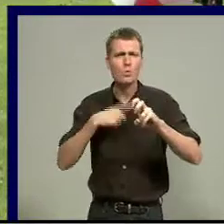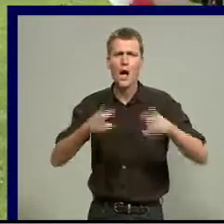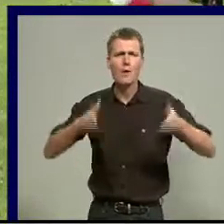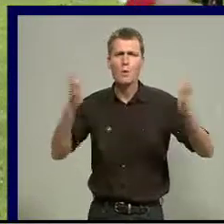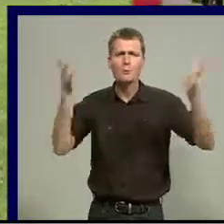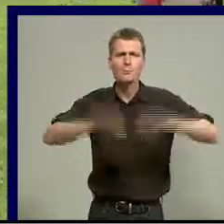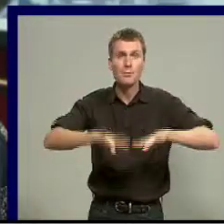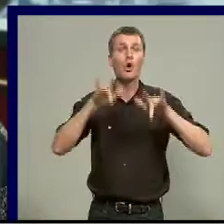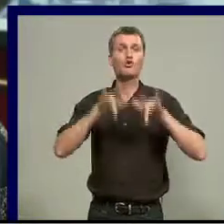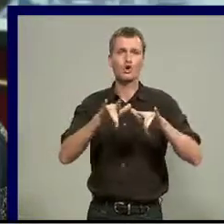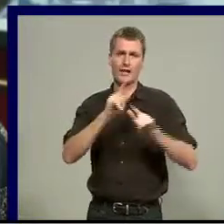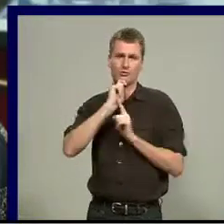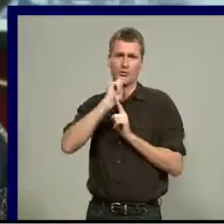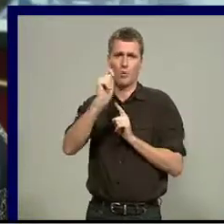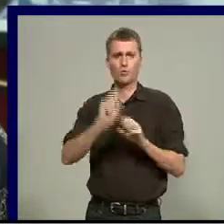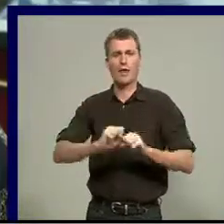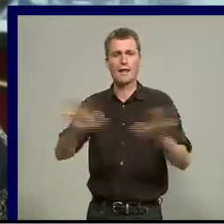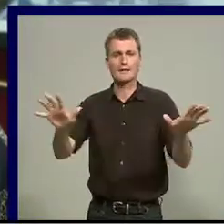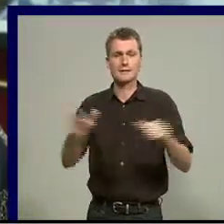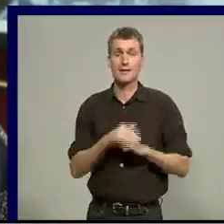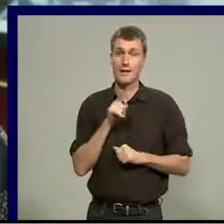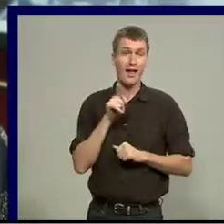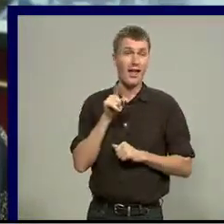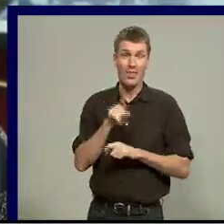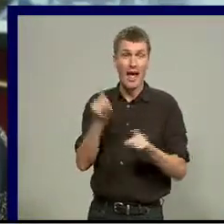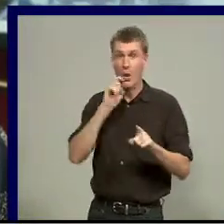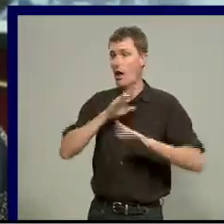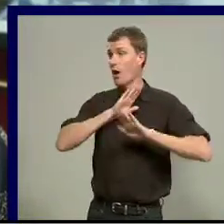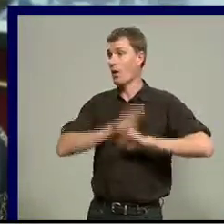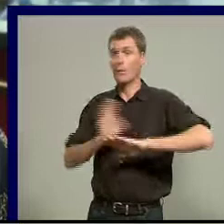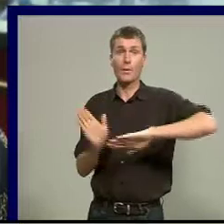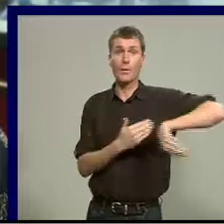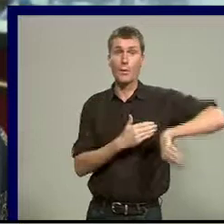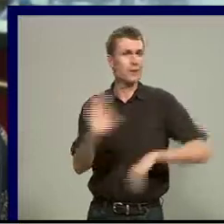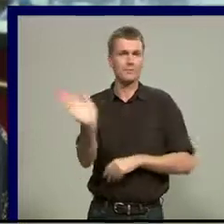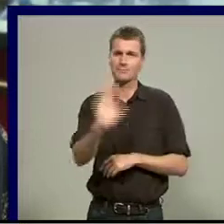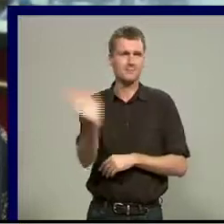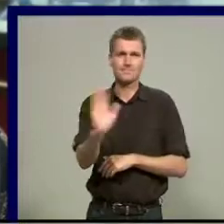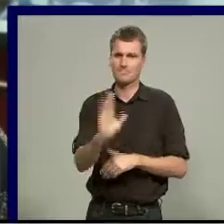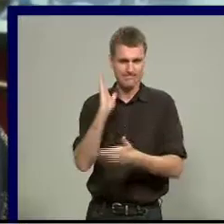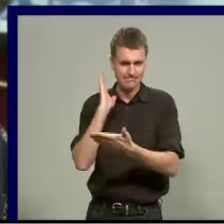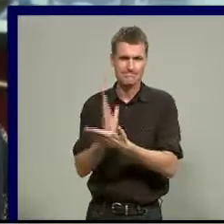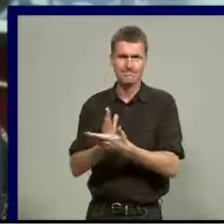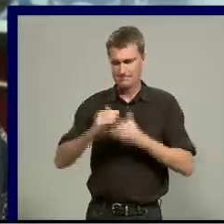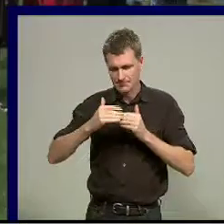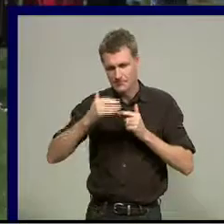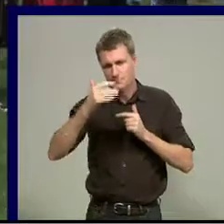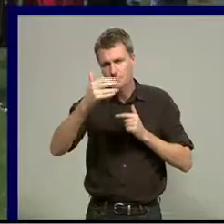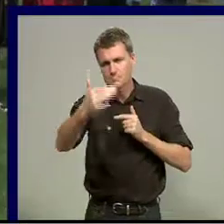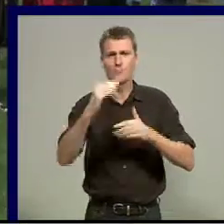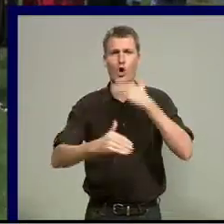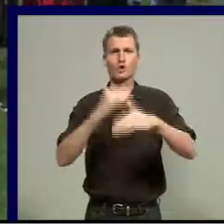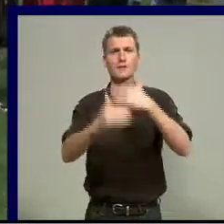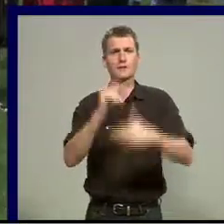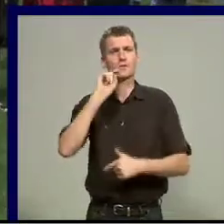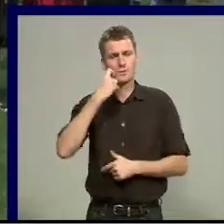their report. I know they're not going to be off the hook. They might think they are, but they're not. They've got a long way to go yet. A